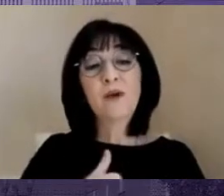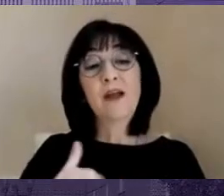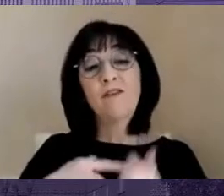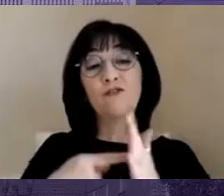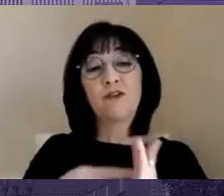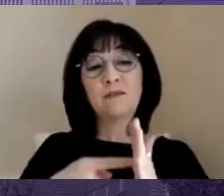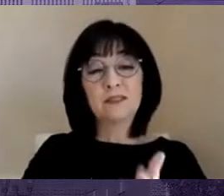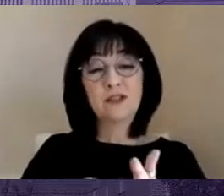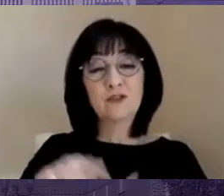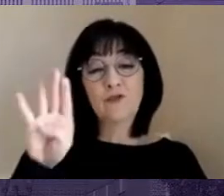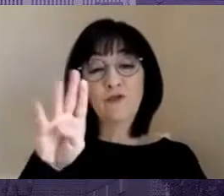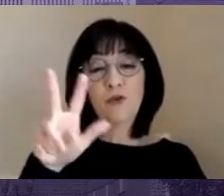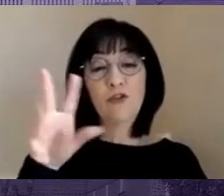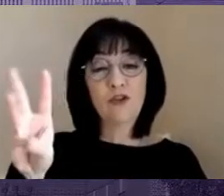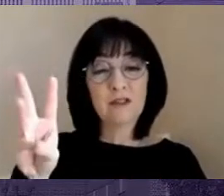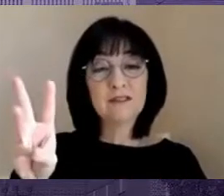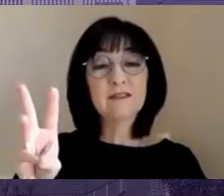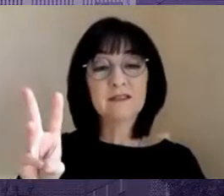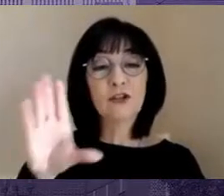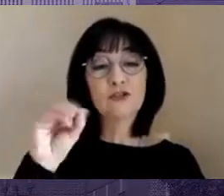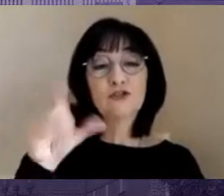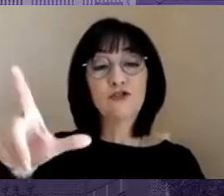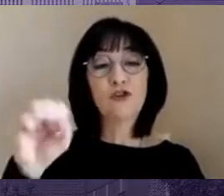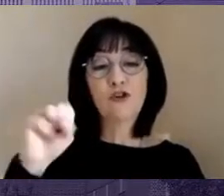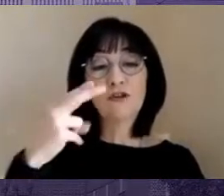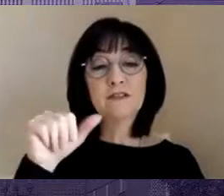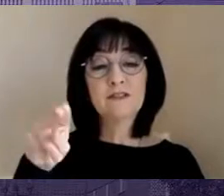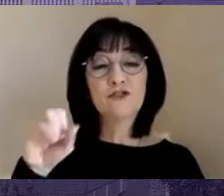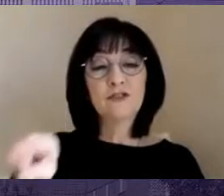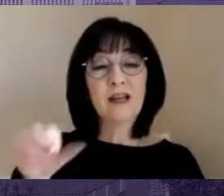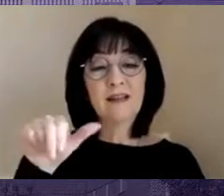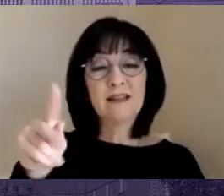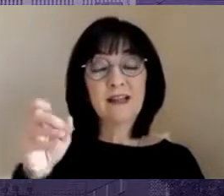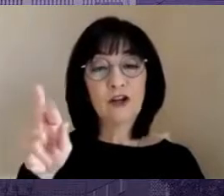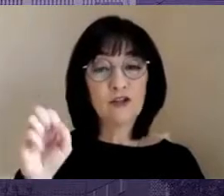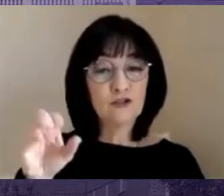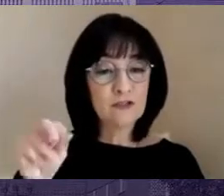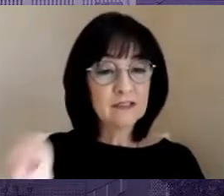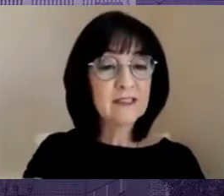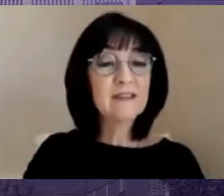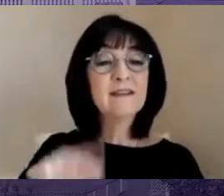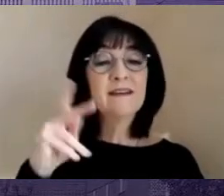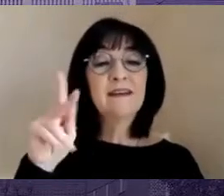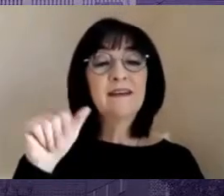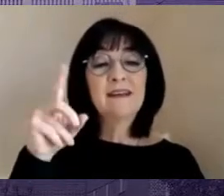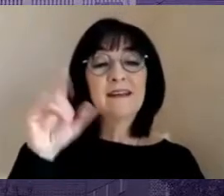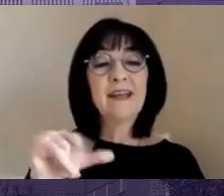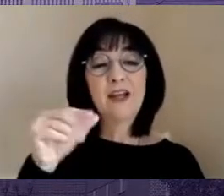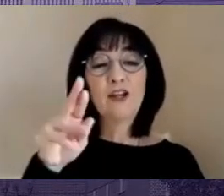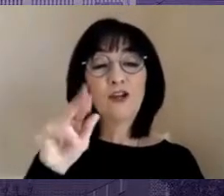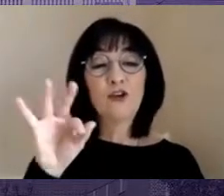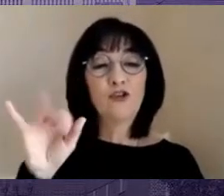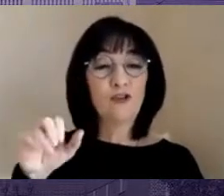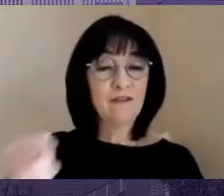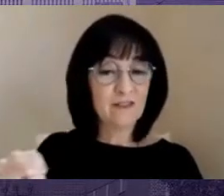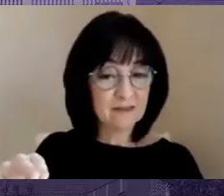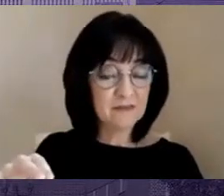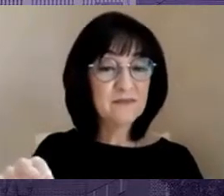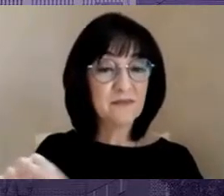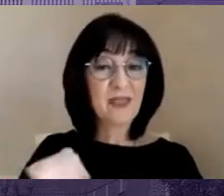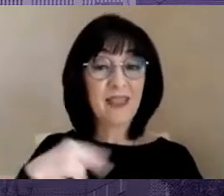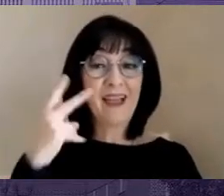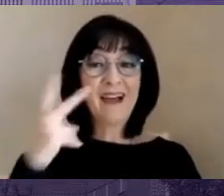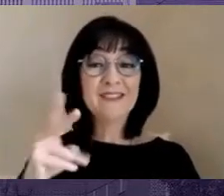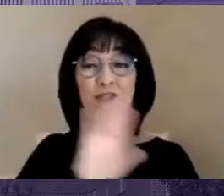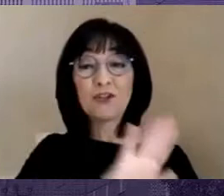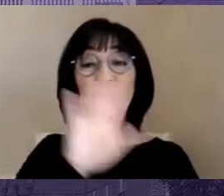base, Colonel Shannon Anderson, Major Katie Griffin. We'll hear from them as well. I see children on the screen that